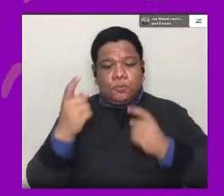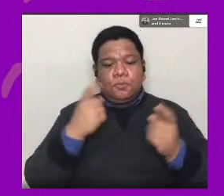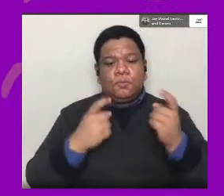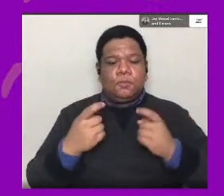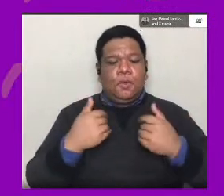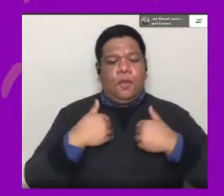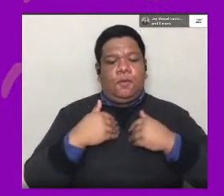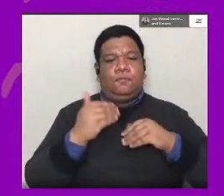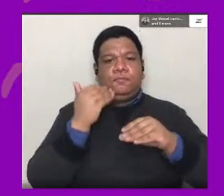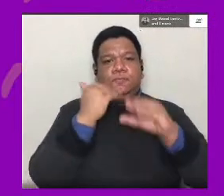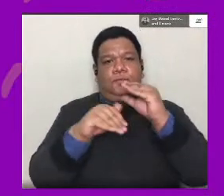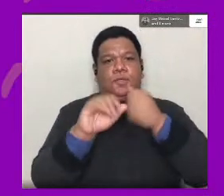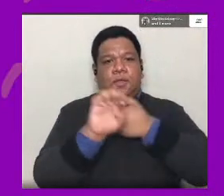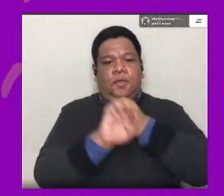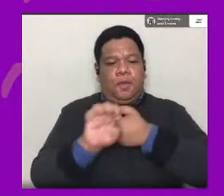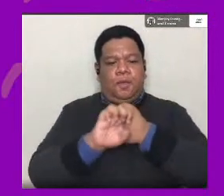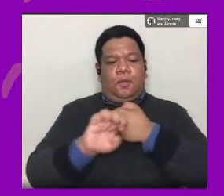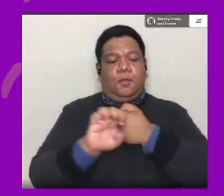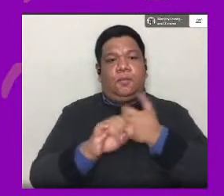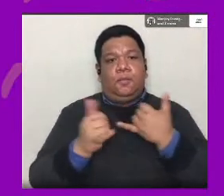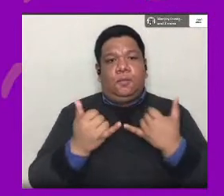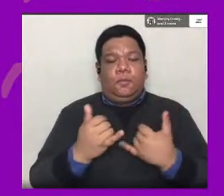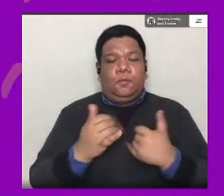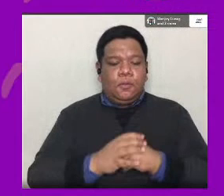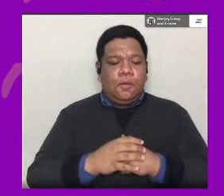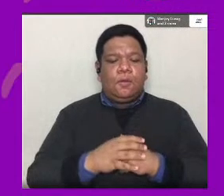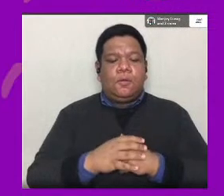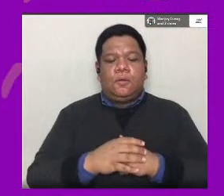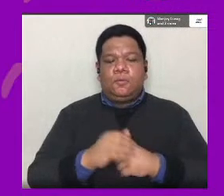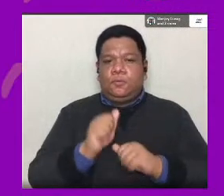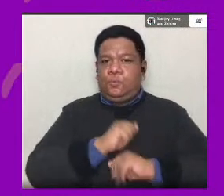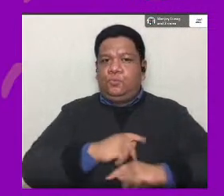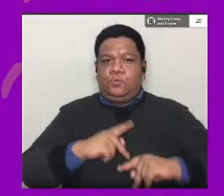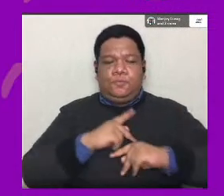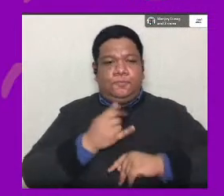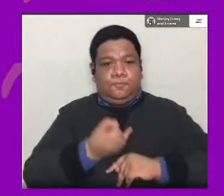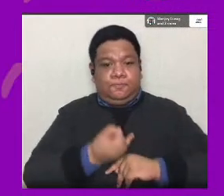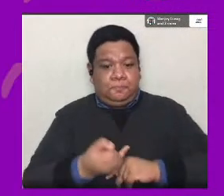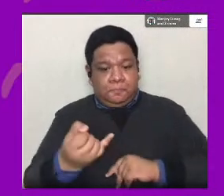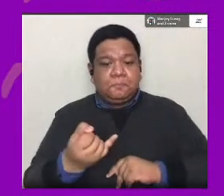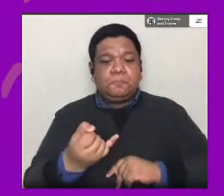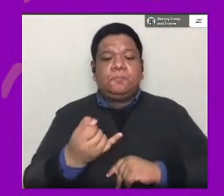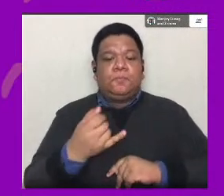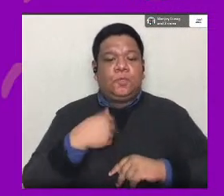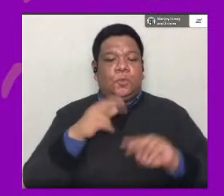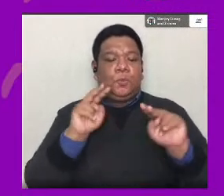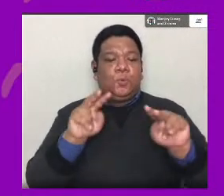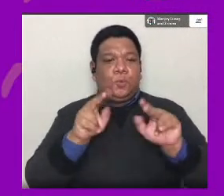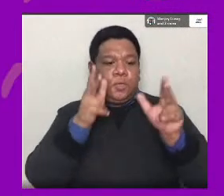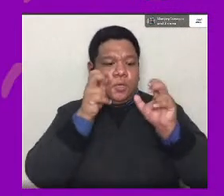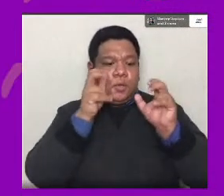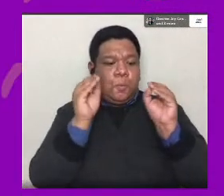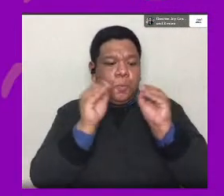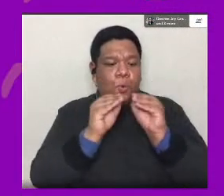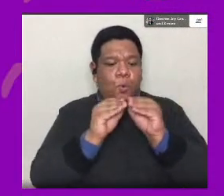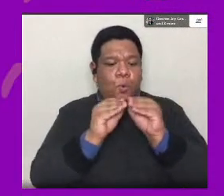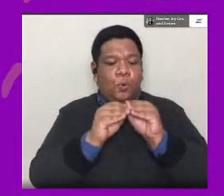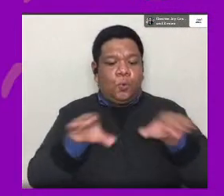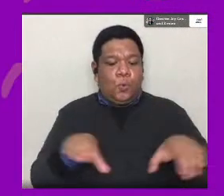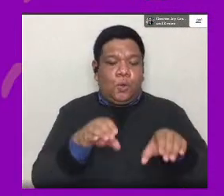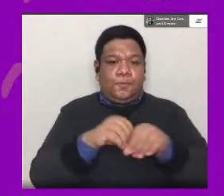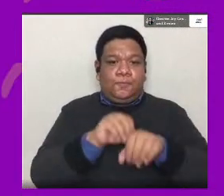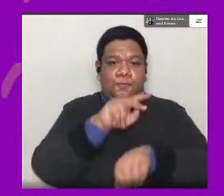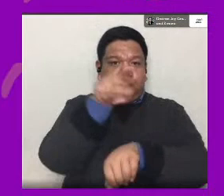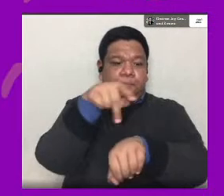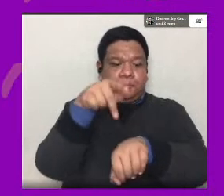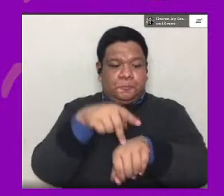here. And I appreciate the invite, and I look forward to hearing more about your work in the Philippines. Thank you very much, and have